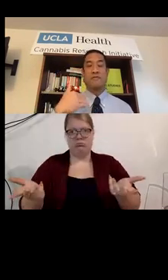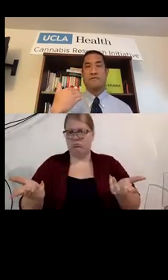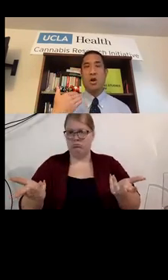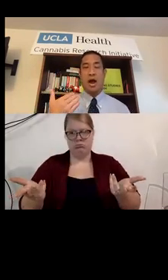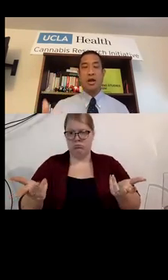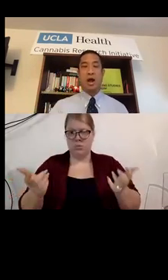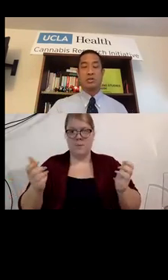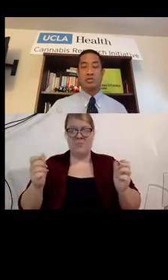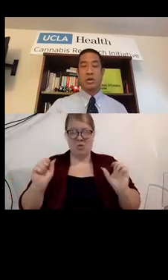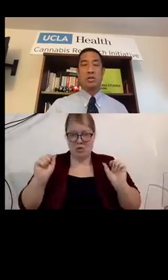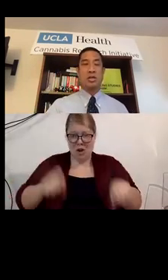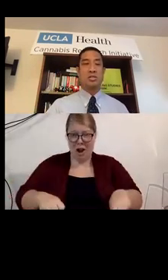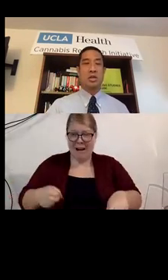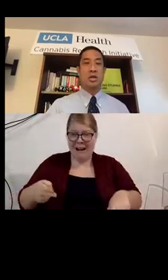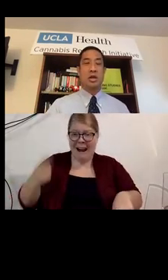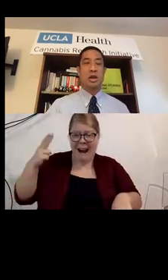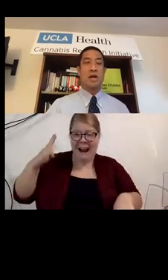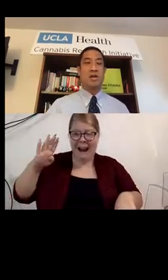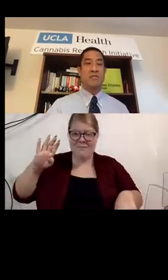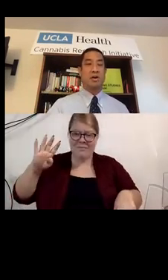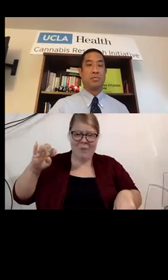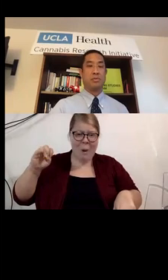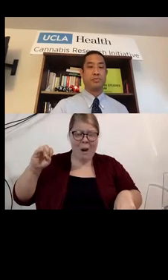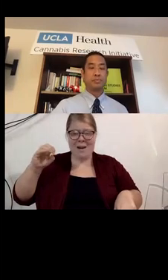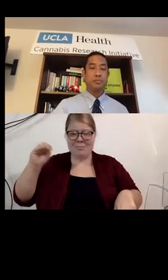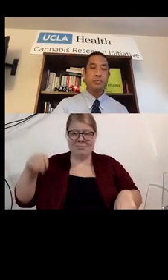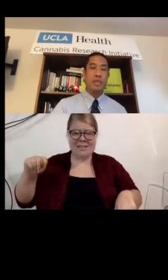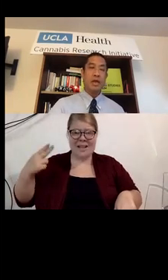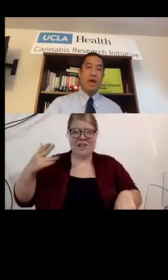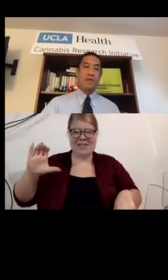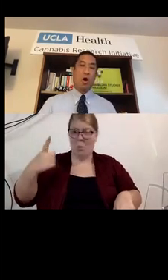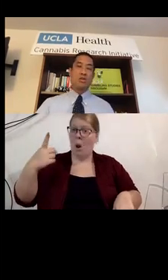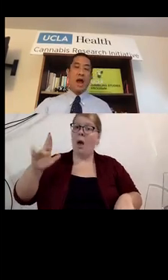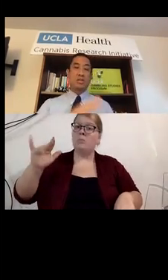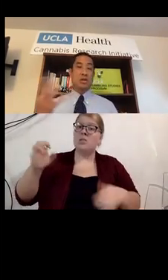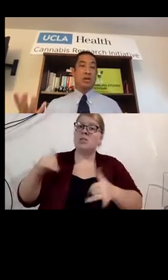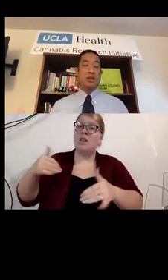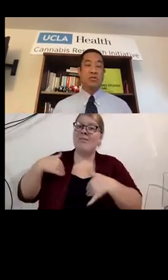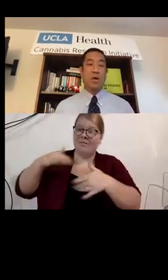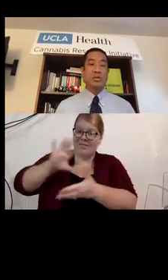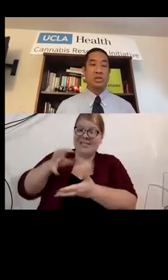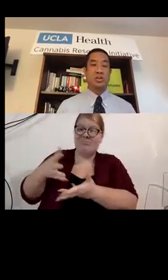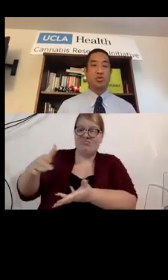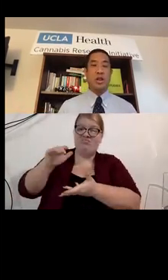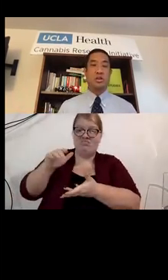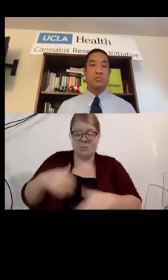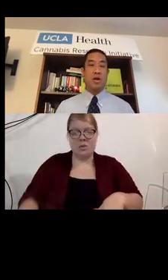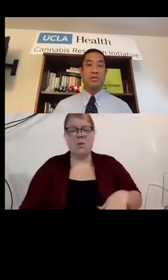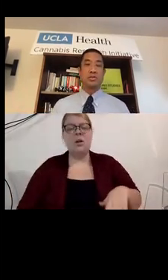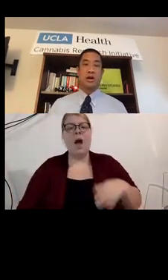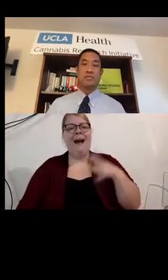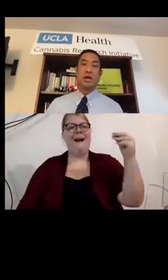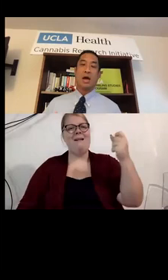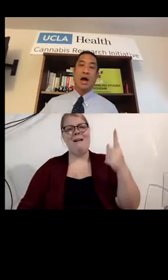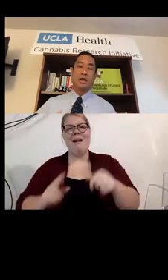ounce of very high concentrate THC and have that available. And of course, nationally, that's why we see the trends and